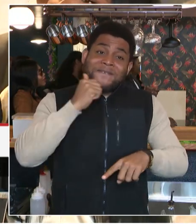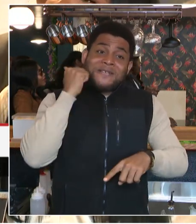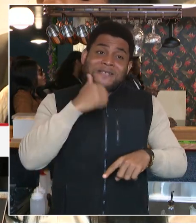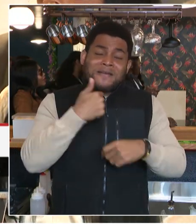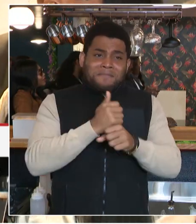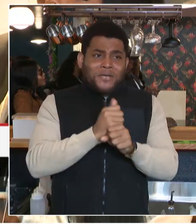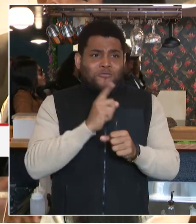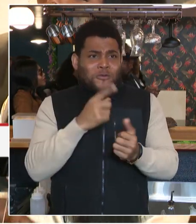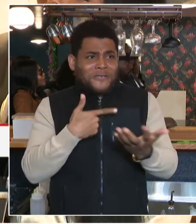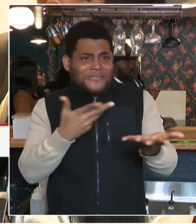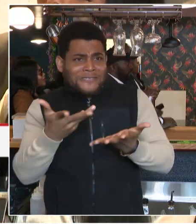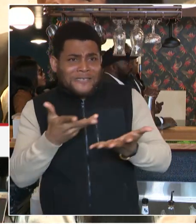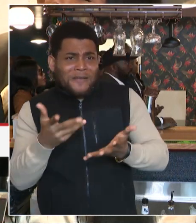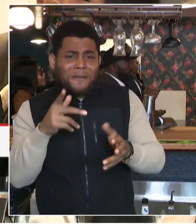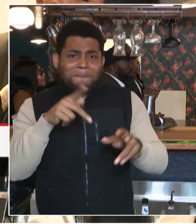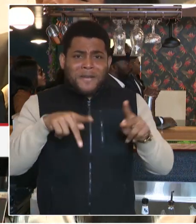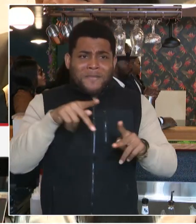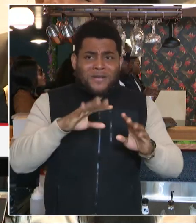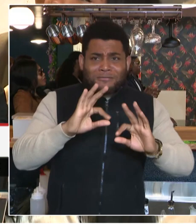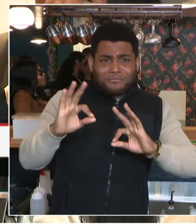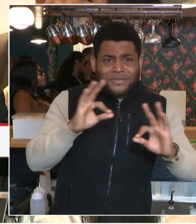and a reflection of what we have to offer.